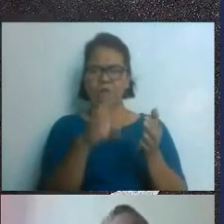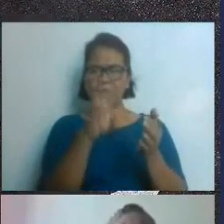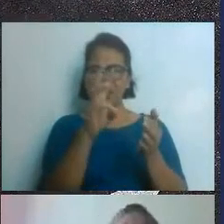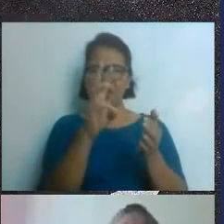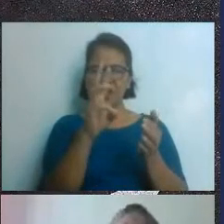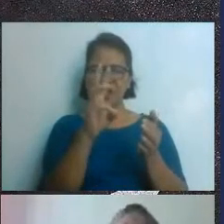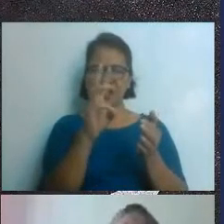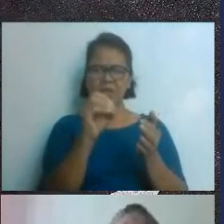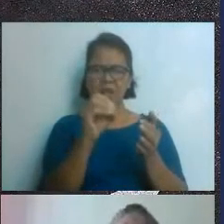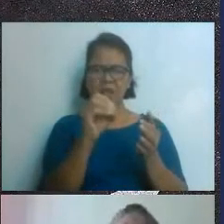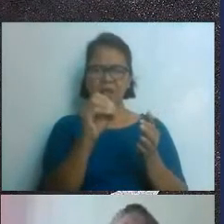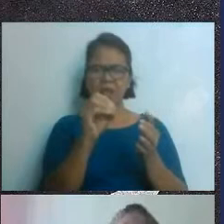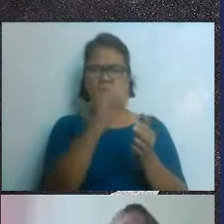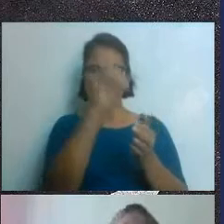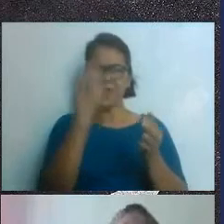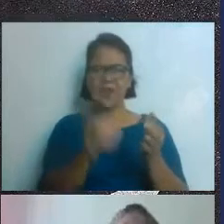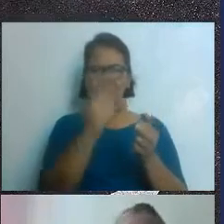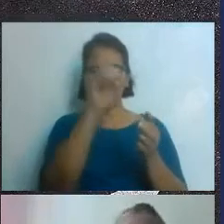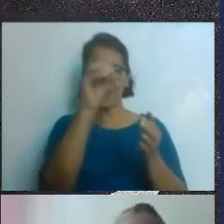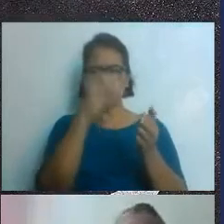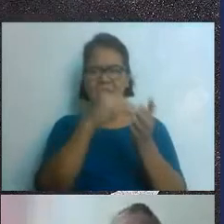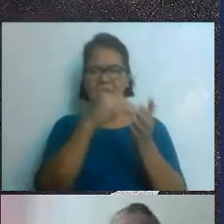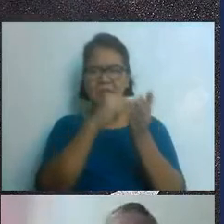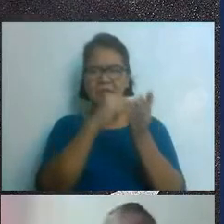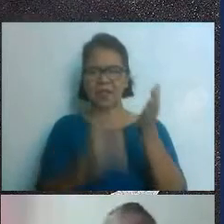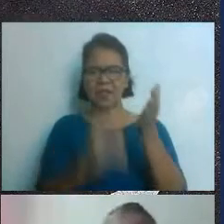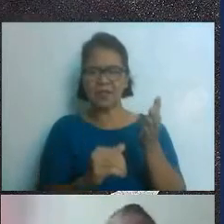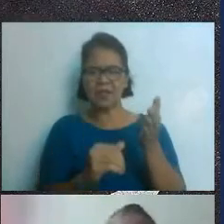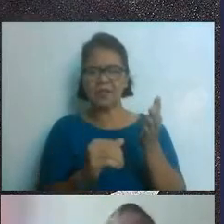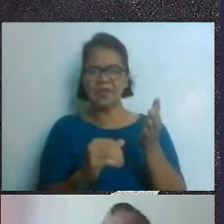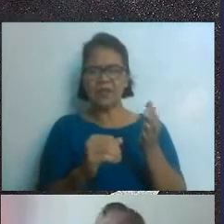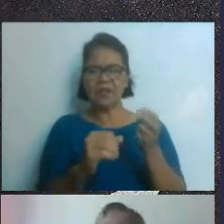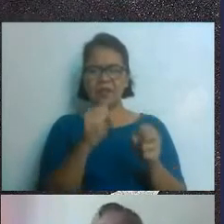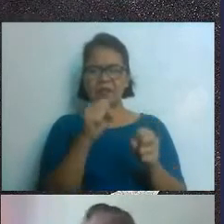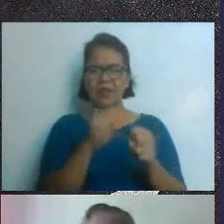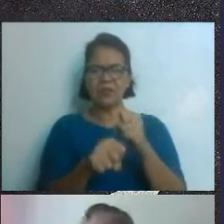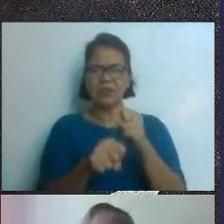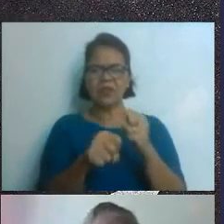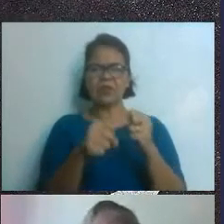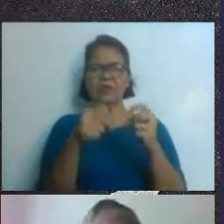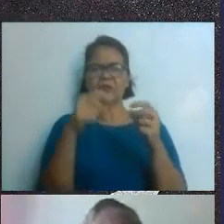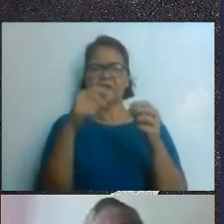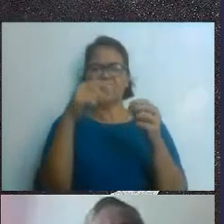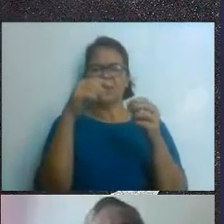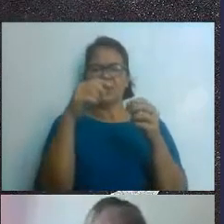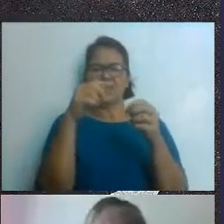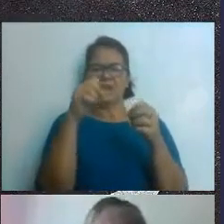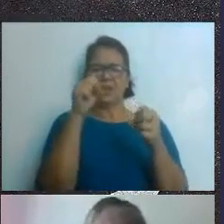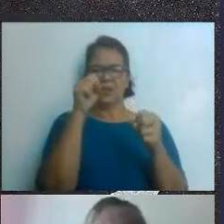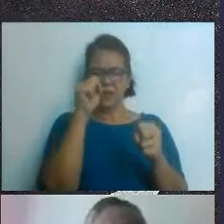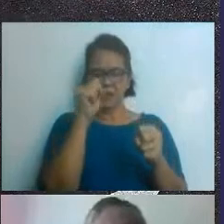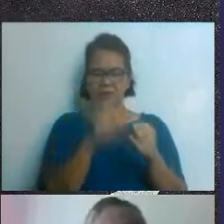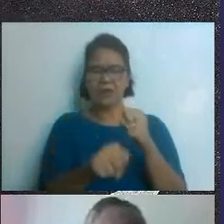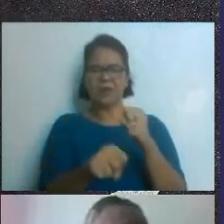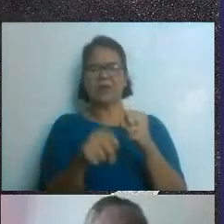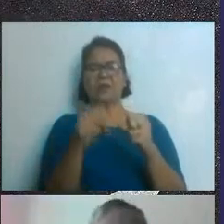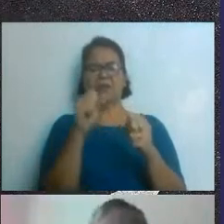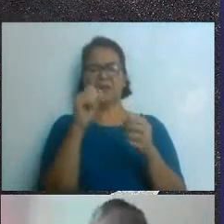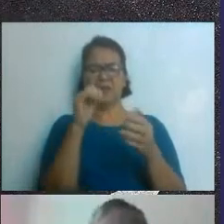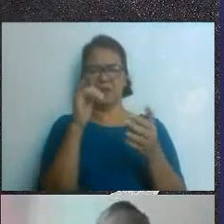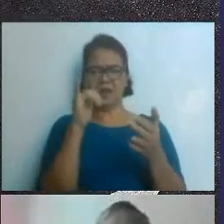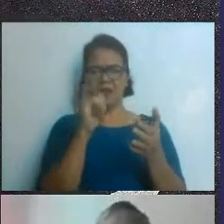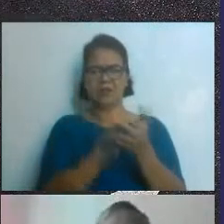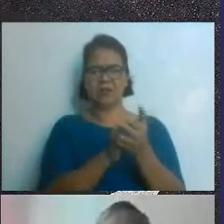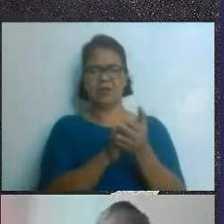as I've said, addressing the findings that there is congestion and overlaps in certain